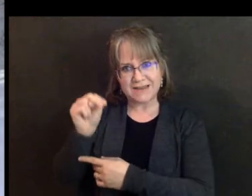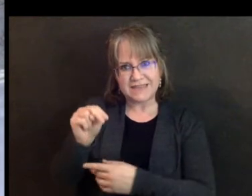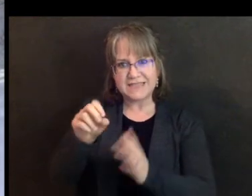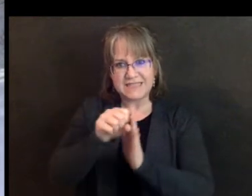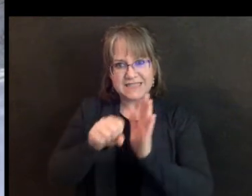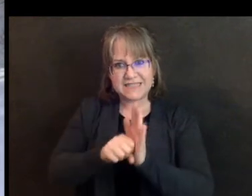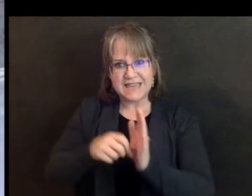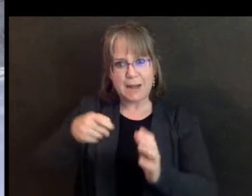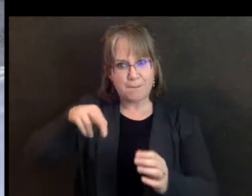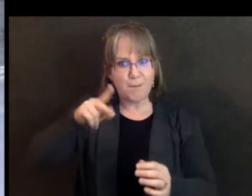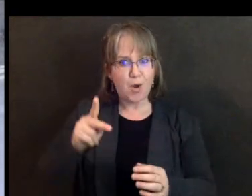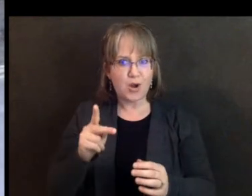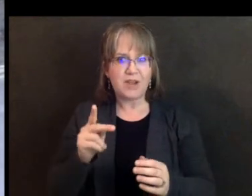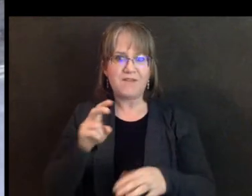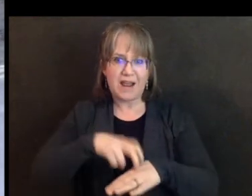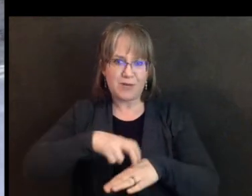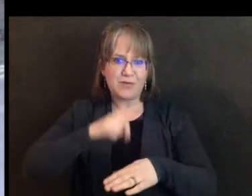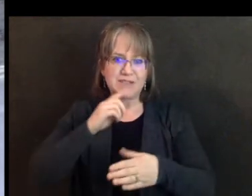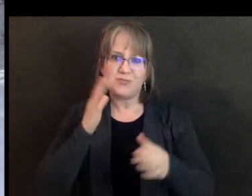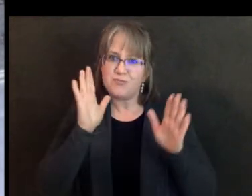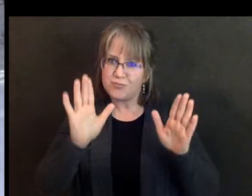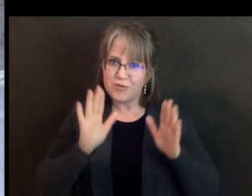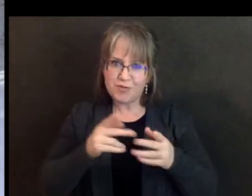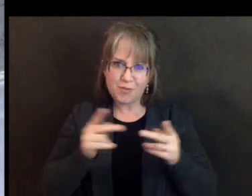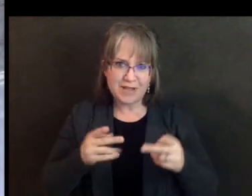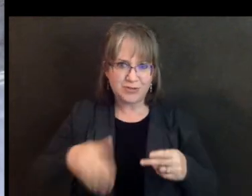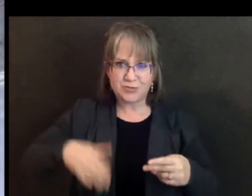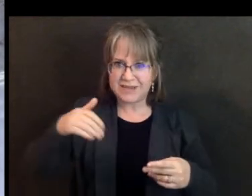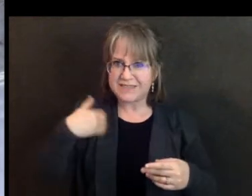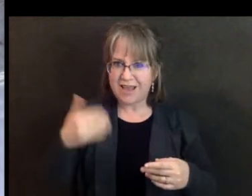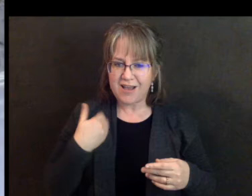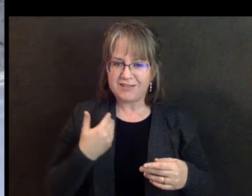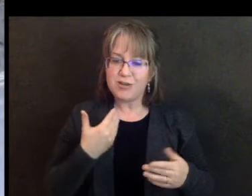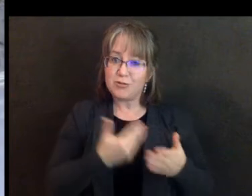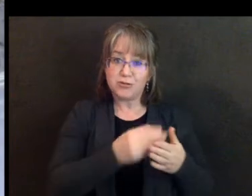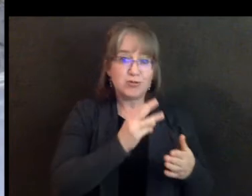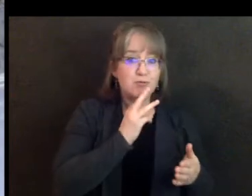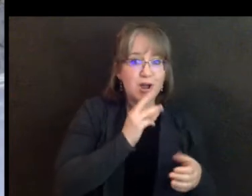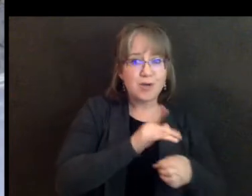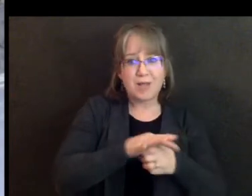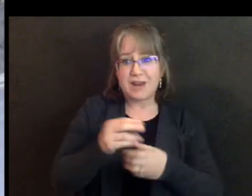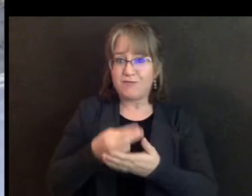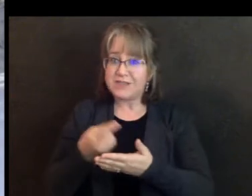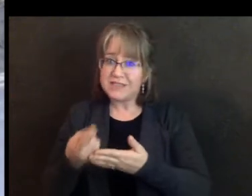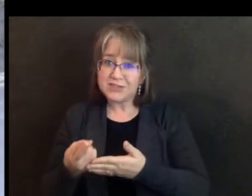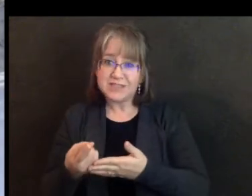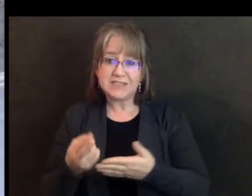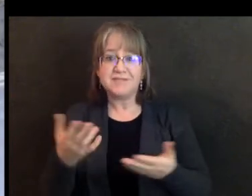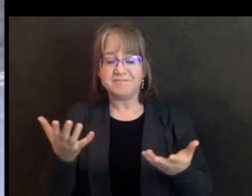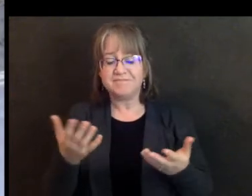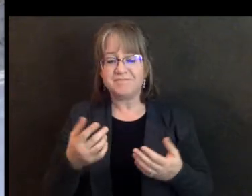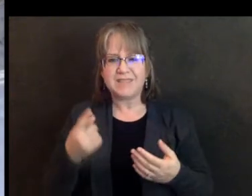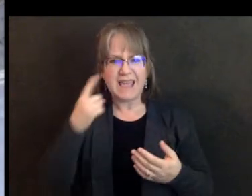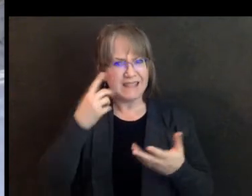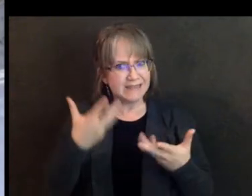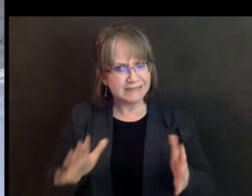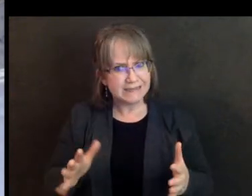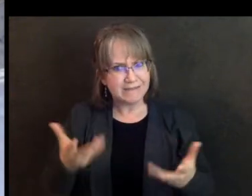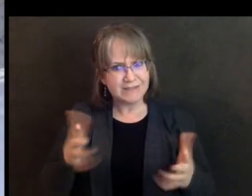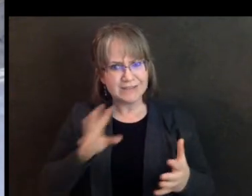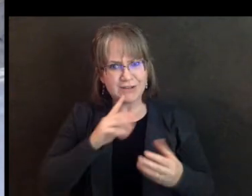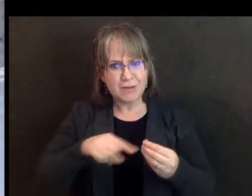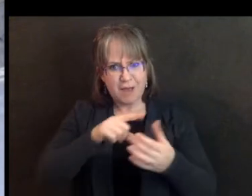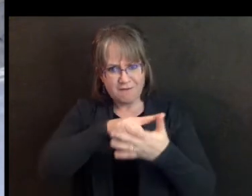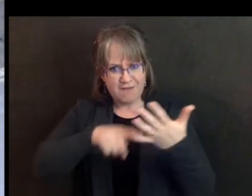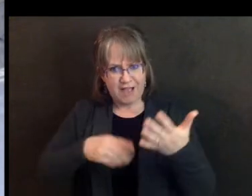young. Close to water, plenty of resources. Actually, I think that covers it. We've now covered the 5 components. We agreed that there's